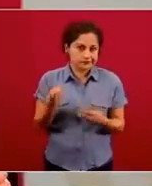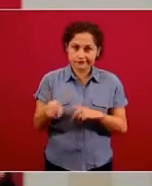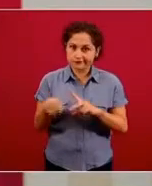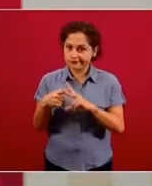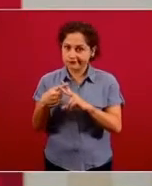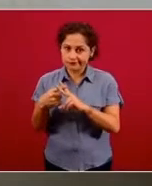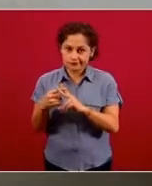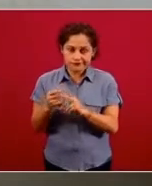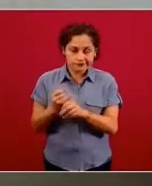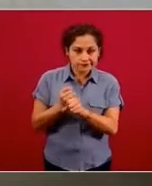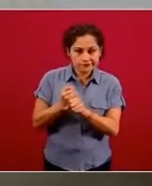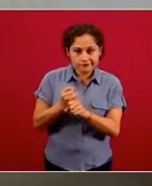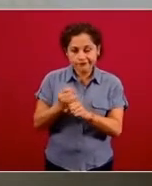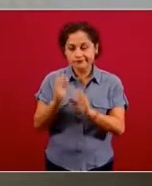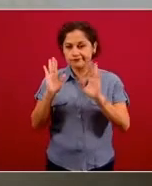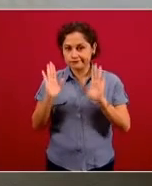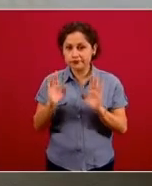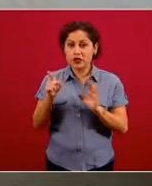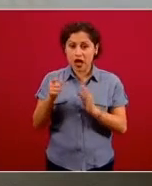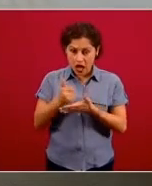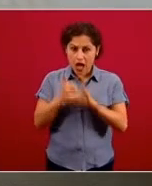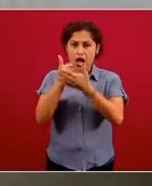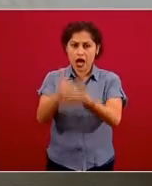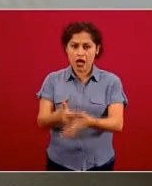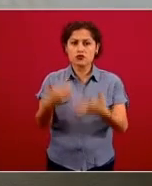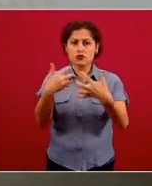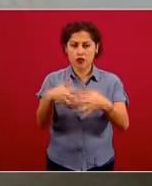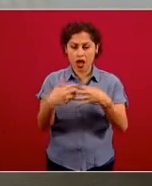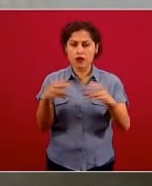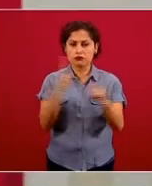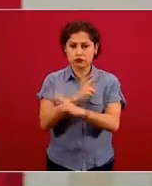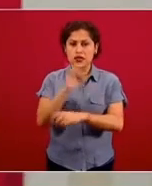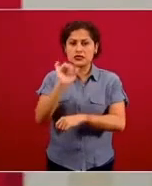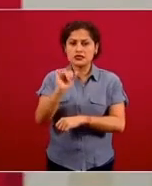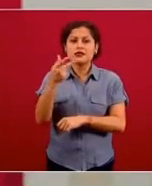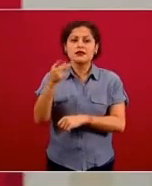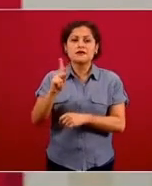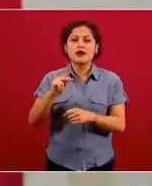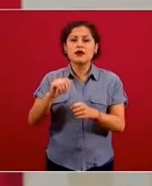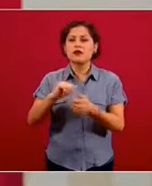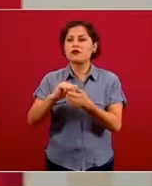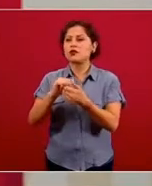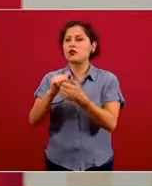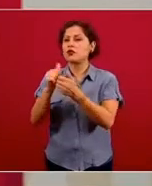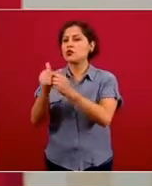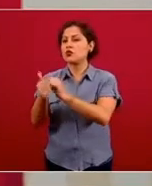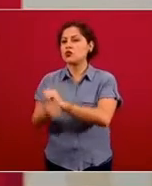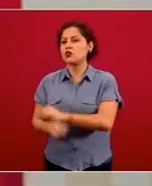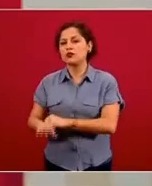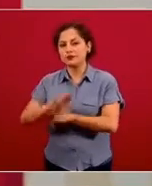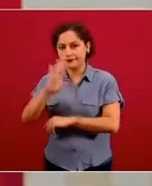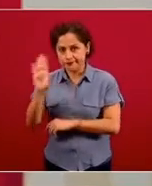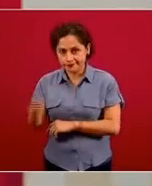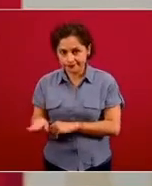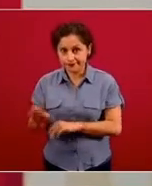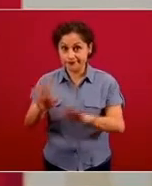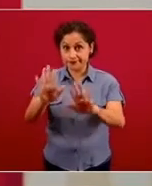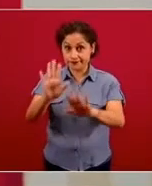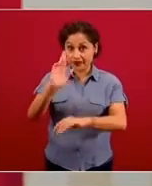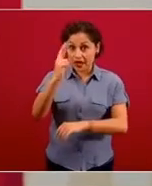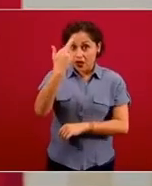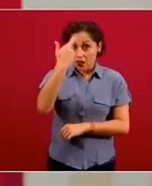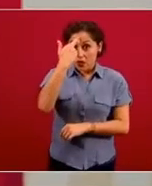that they do receive treatment and medical support. Let's not forget that